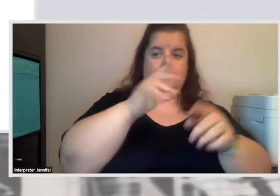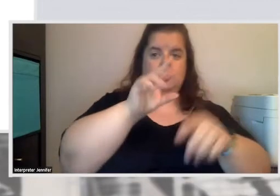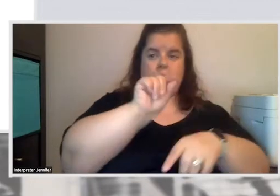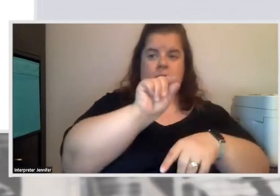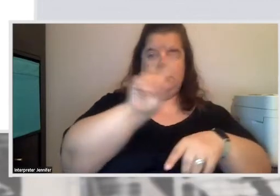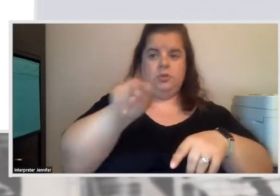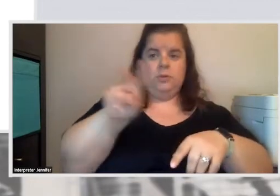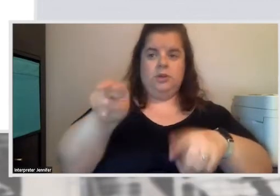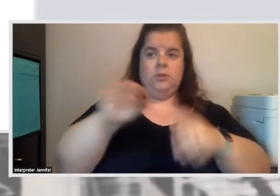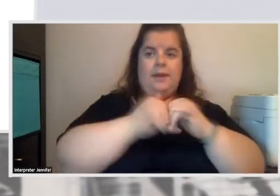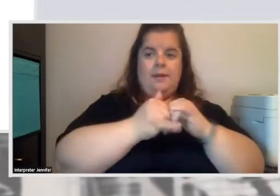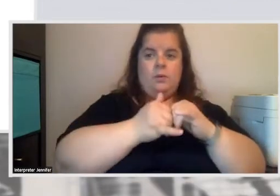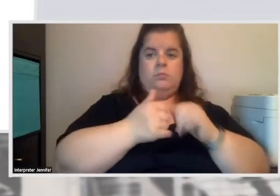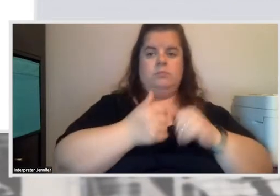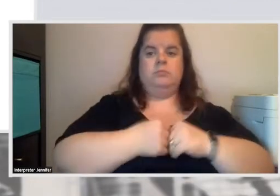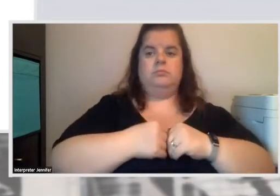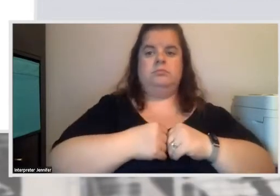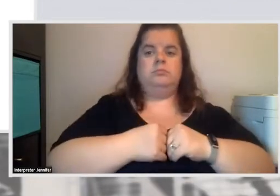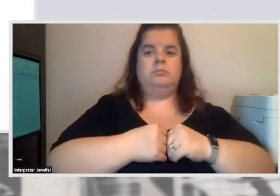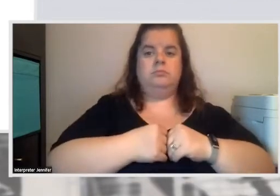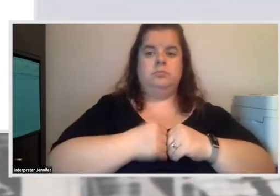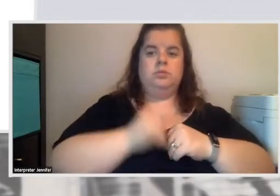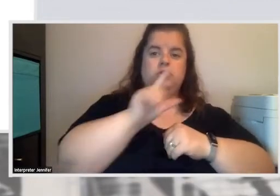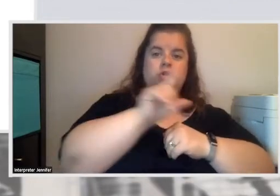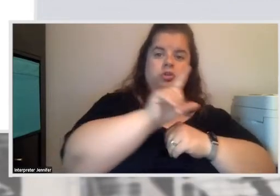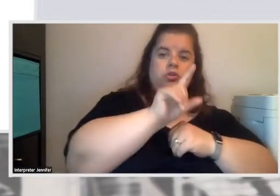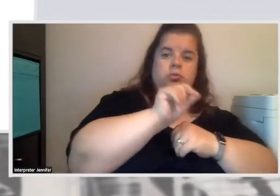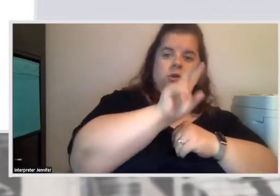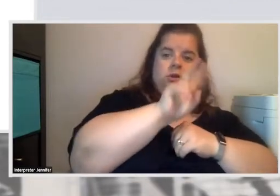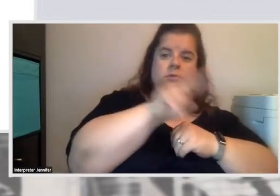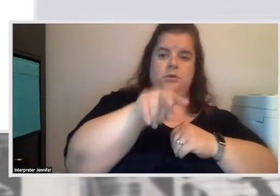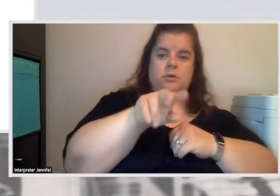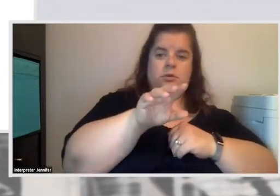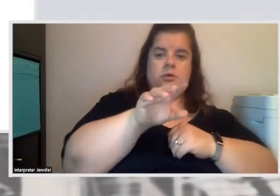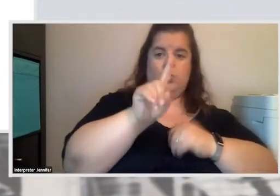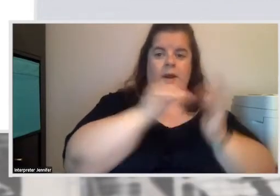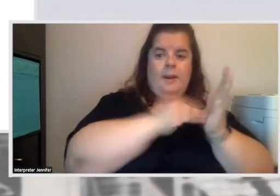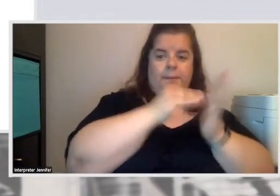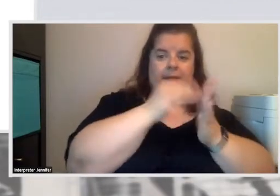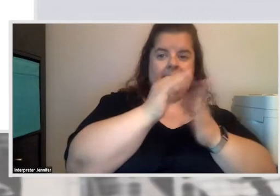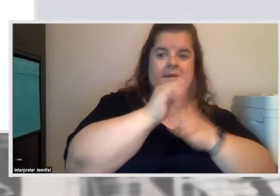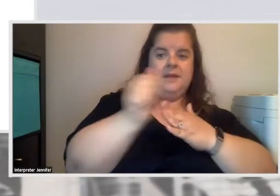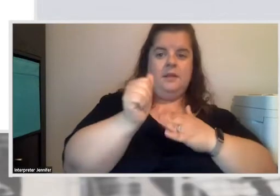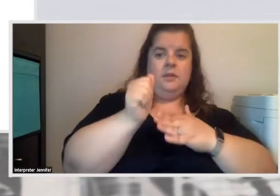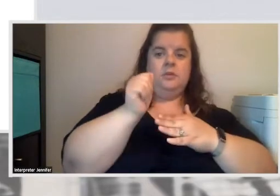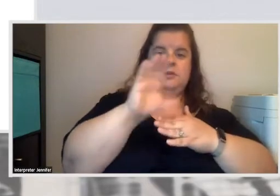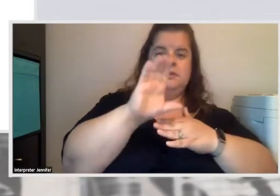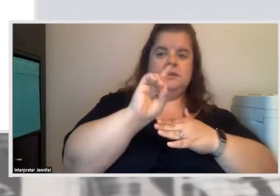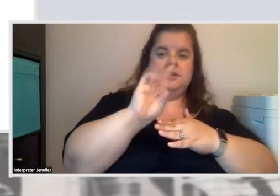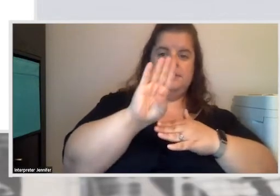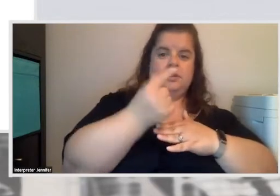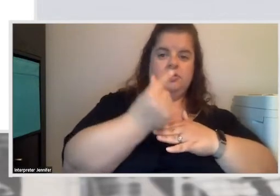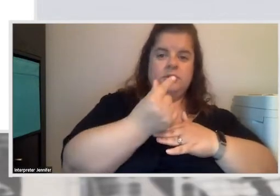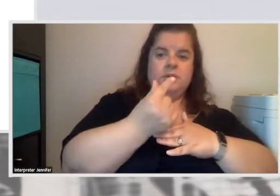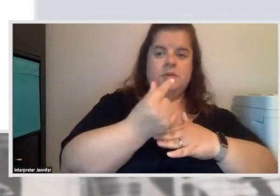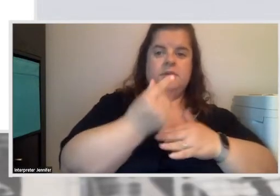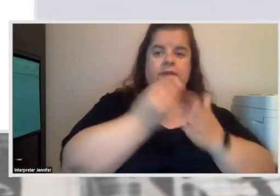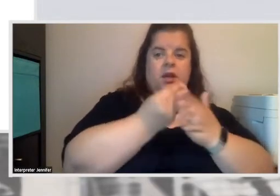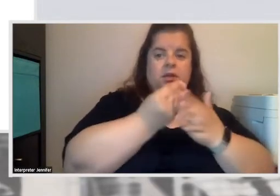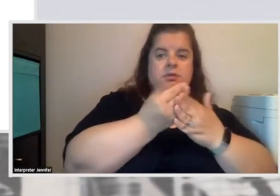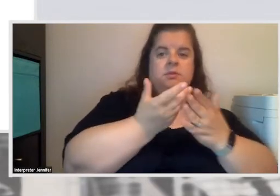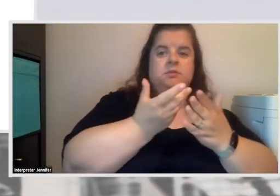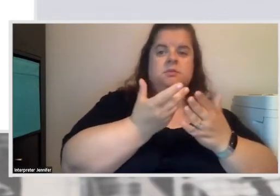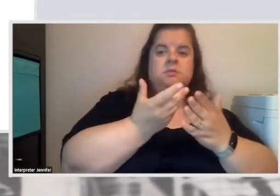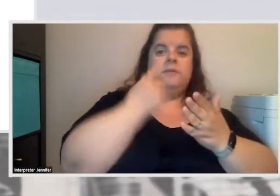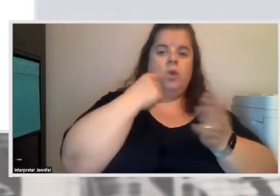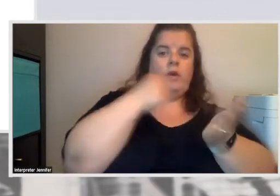they were funded. So in 2022, a little over $1 million of home and CDBG funds were dedicated towards